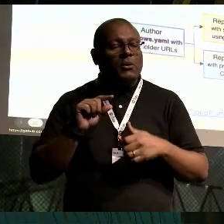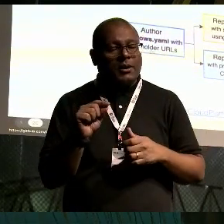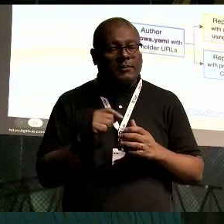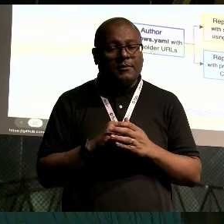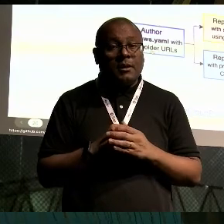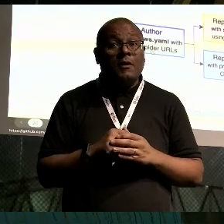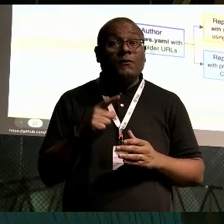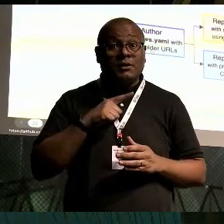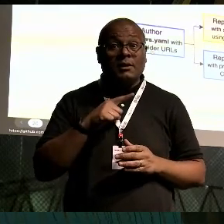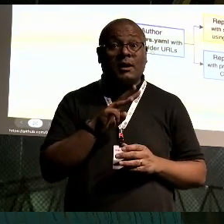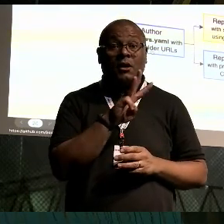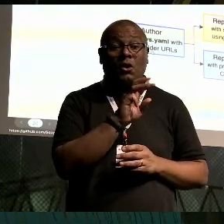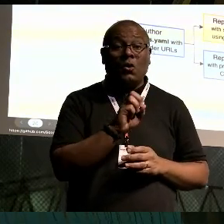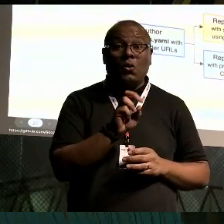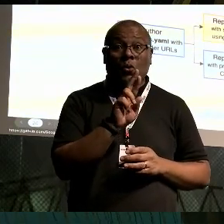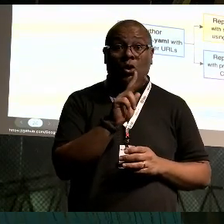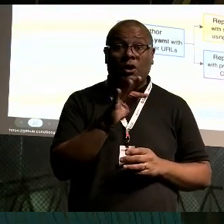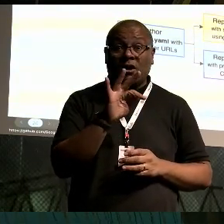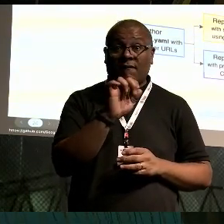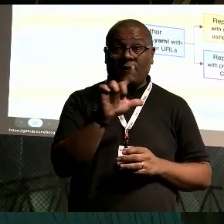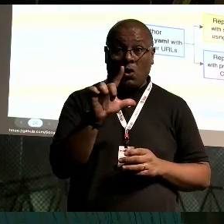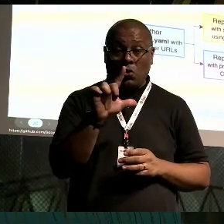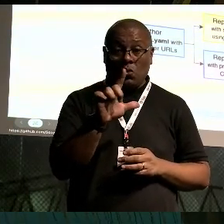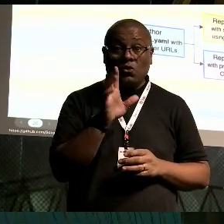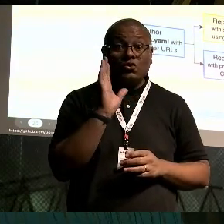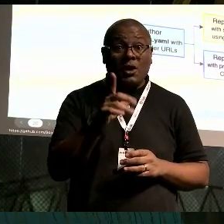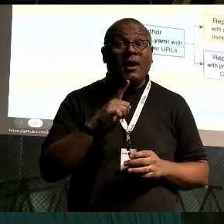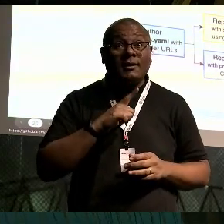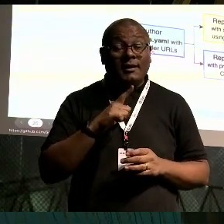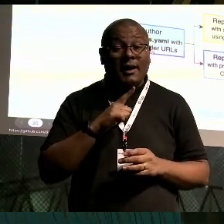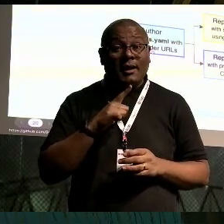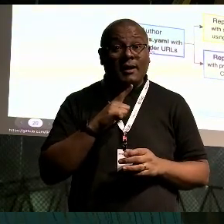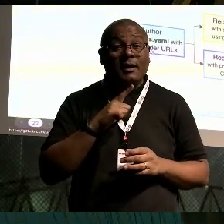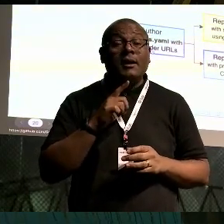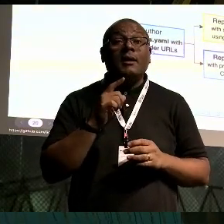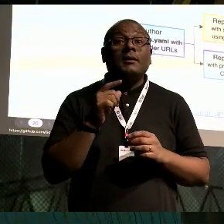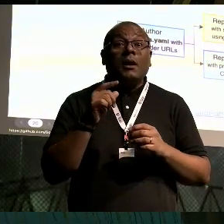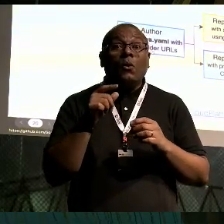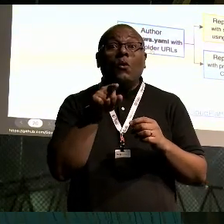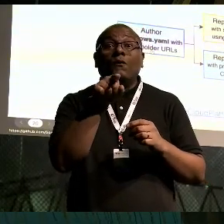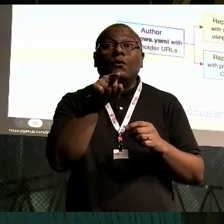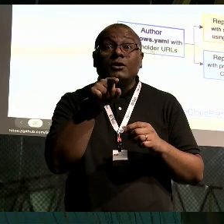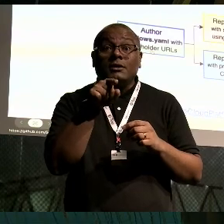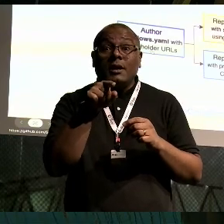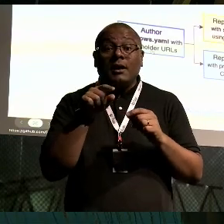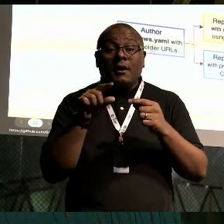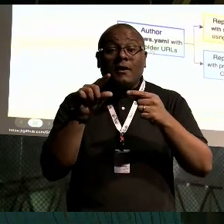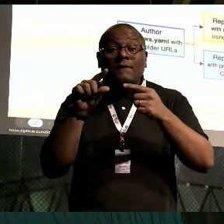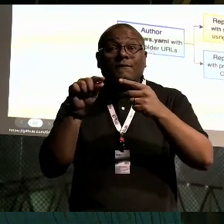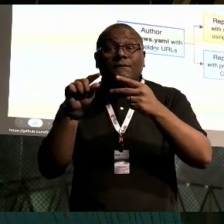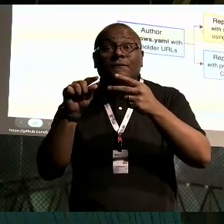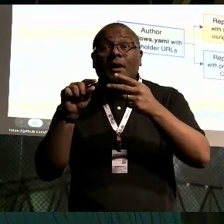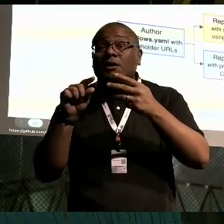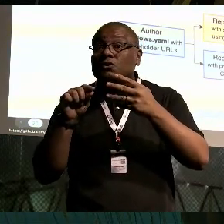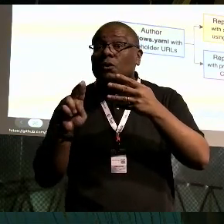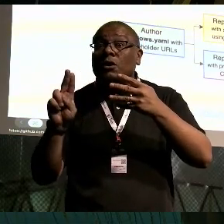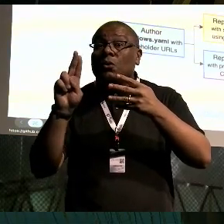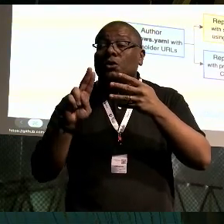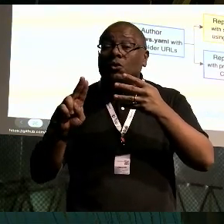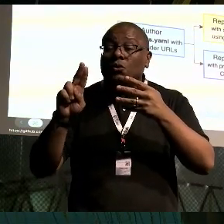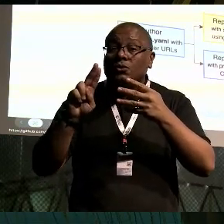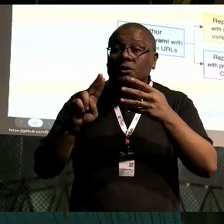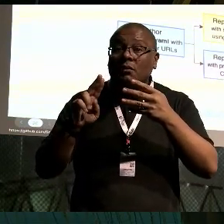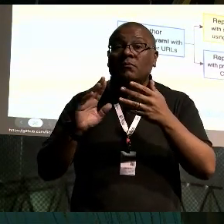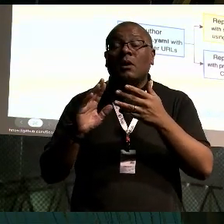your workflow with placeholder URLs. And then you can have something that replaces those URLs. So you can use either